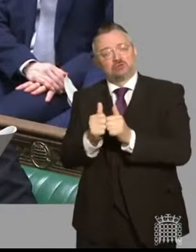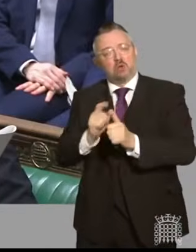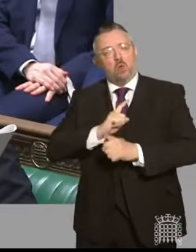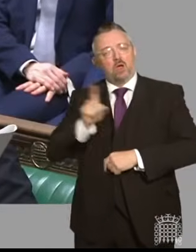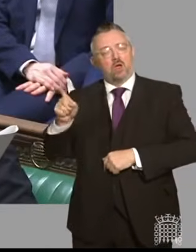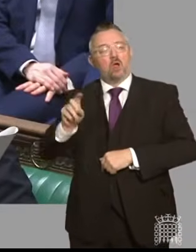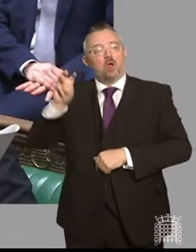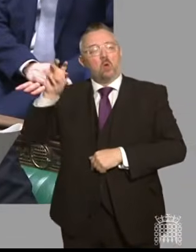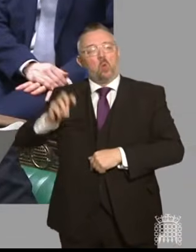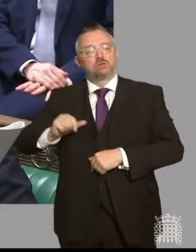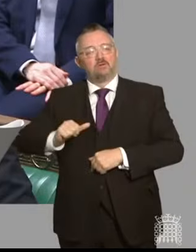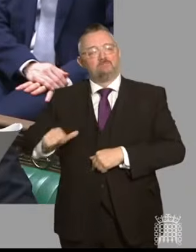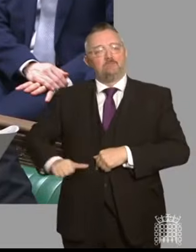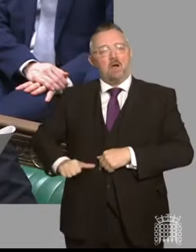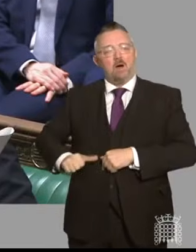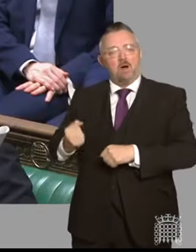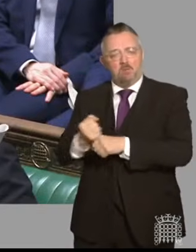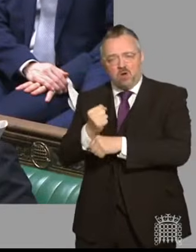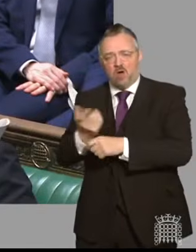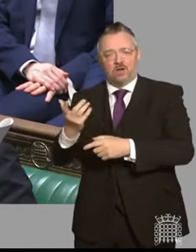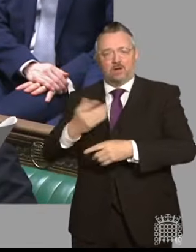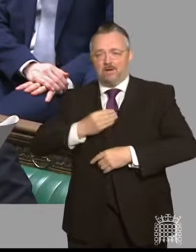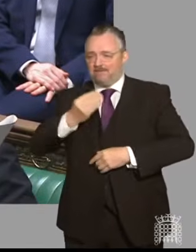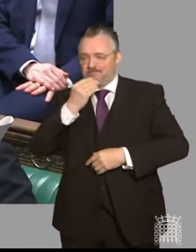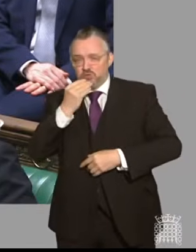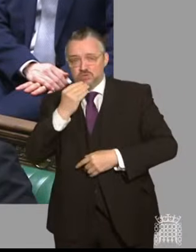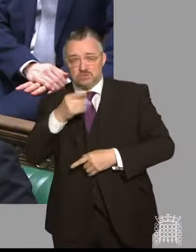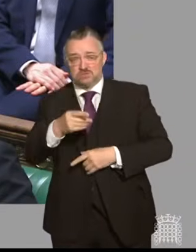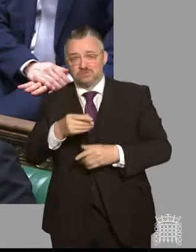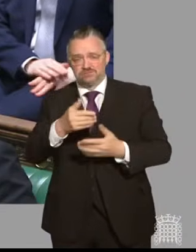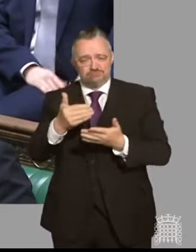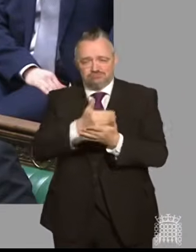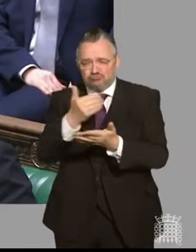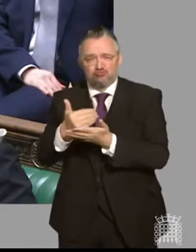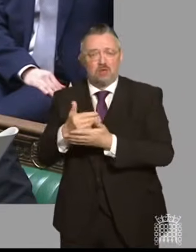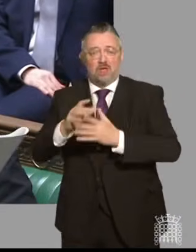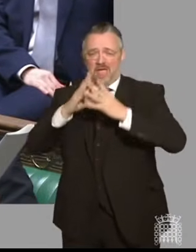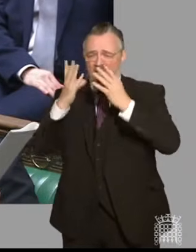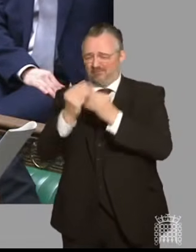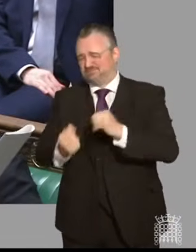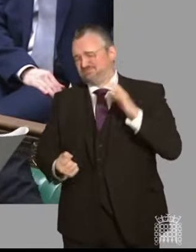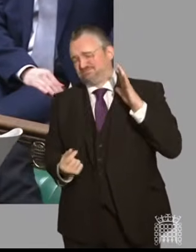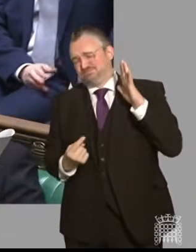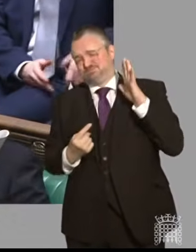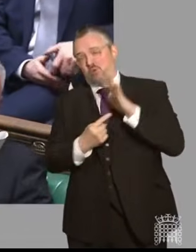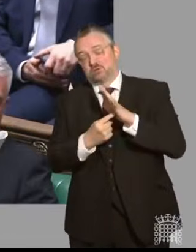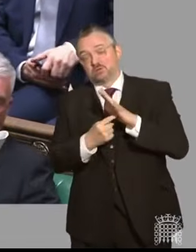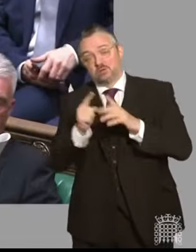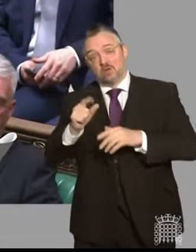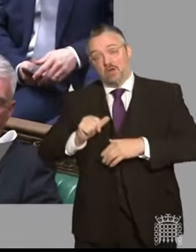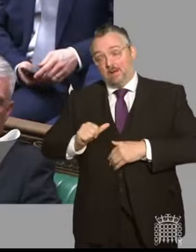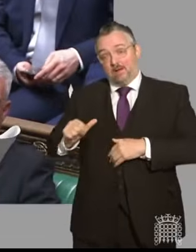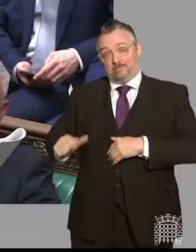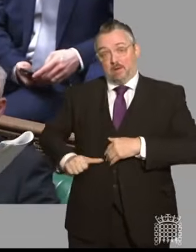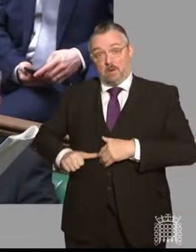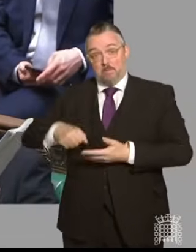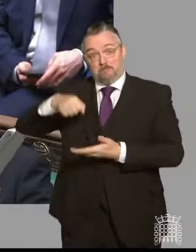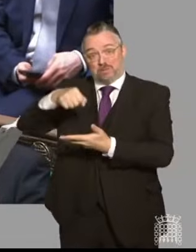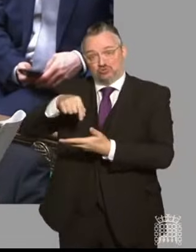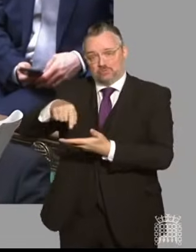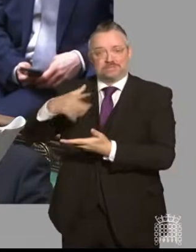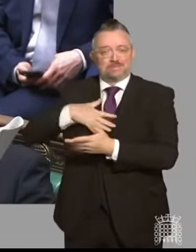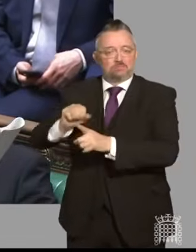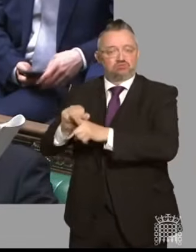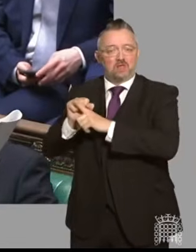are vital and that the agricultural budget should be ring-fenced, unlike the Welsh Labour government propped up by Plaid, which